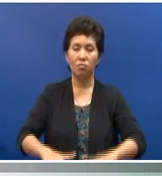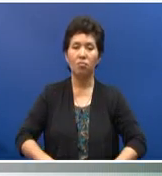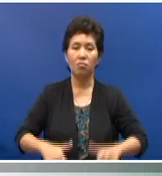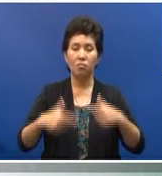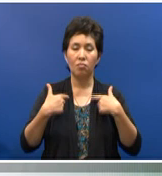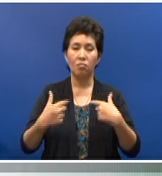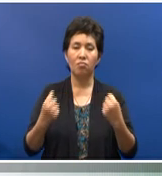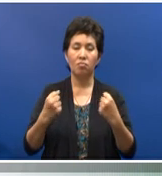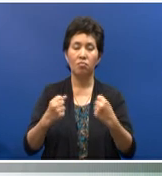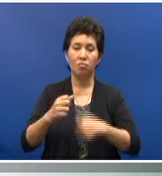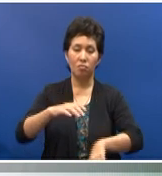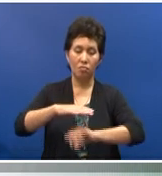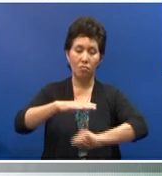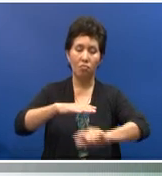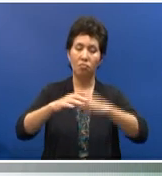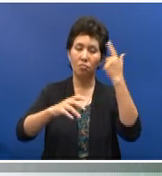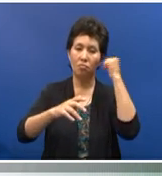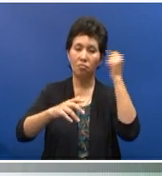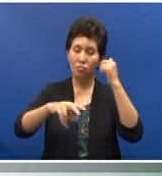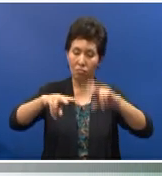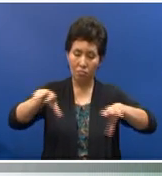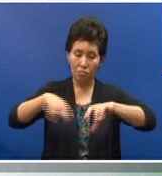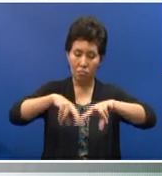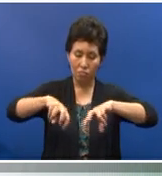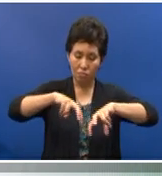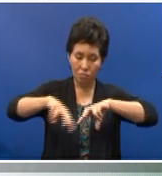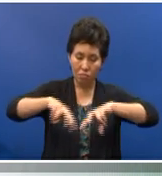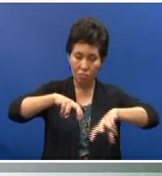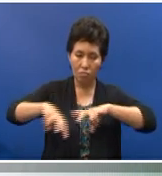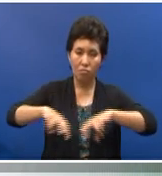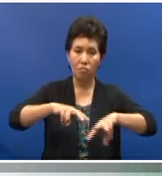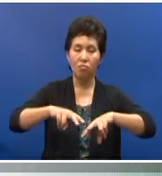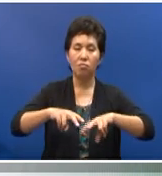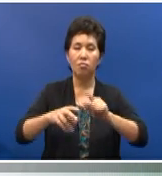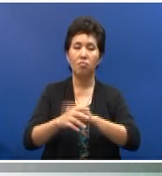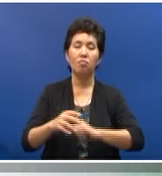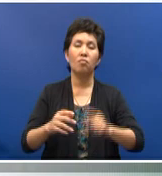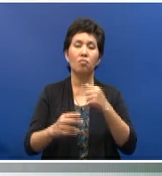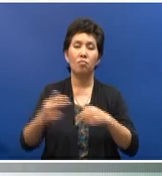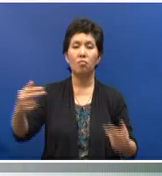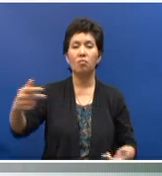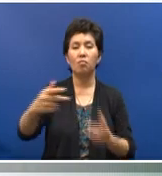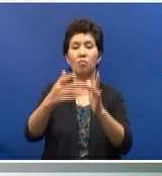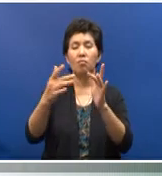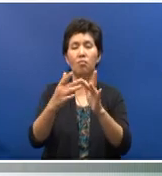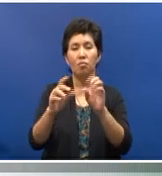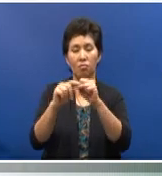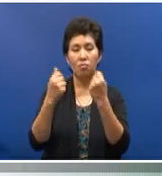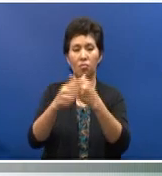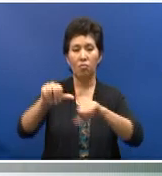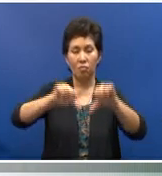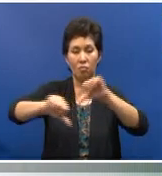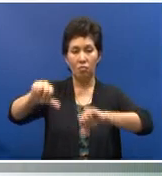their strong background in doing the research, okay, especially those connected to social sciences and